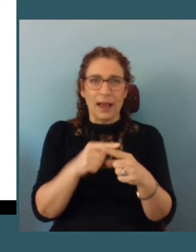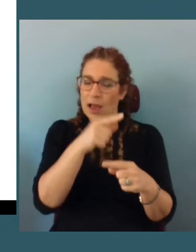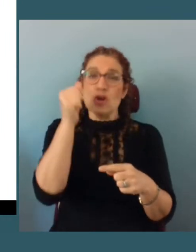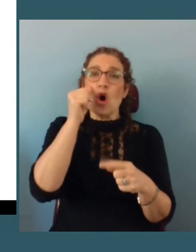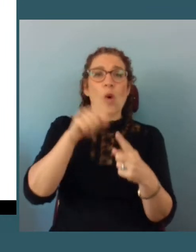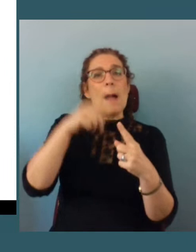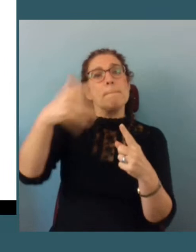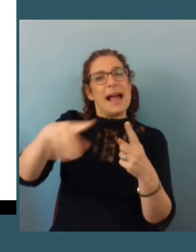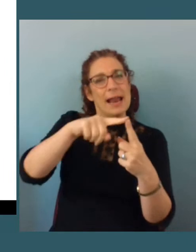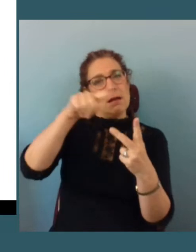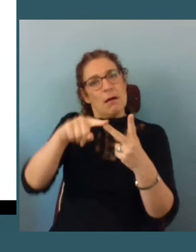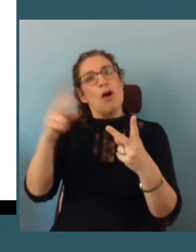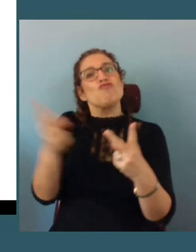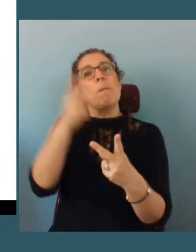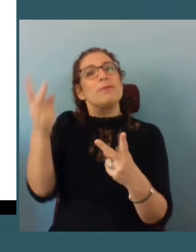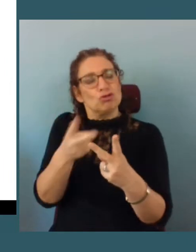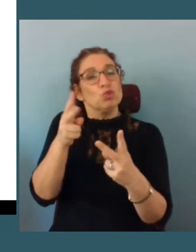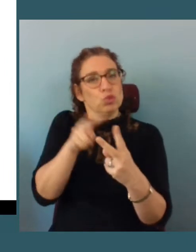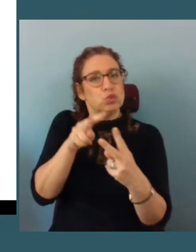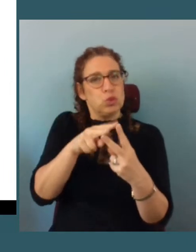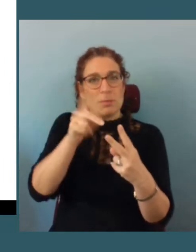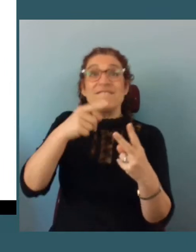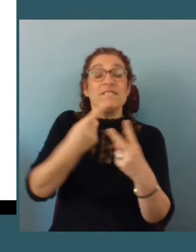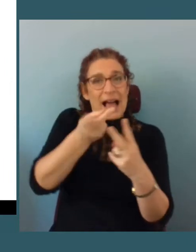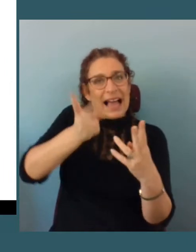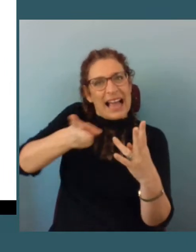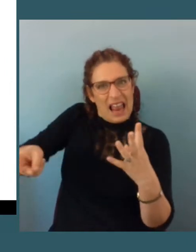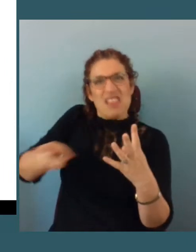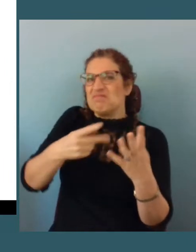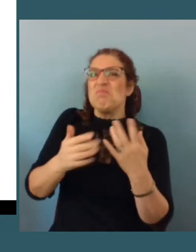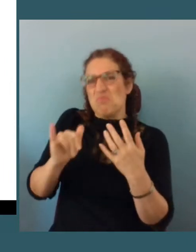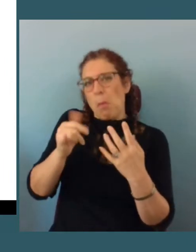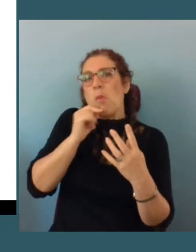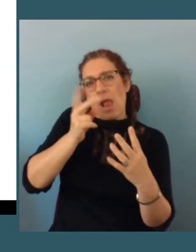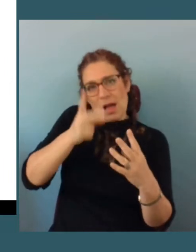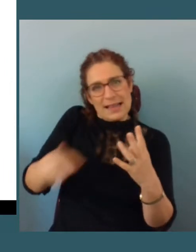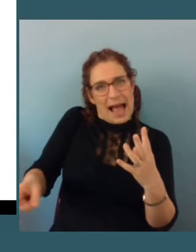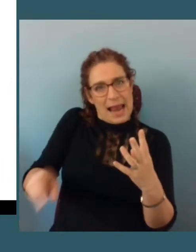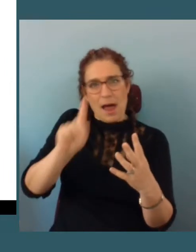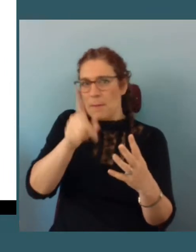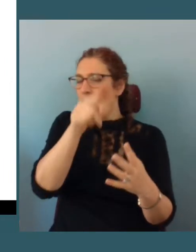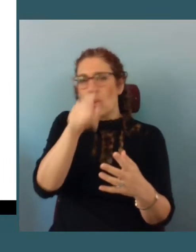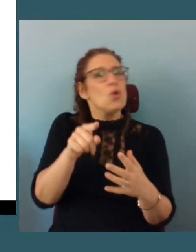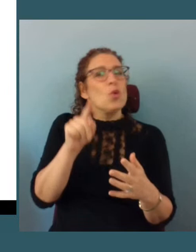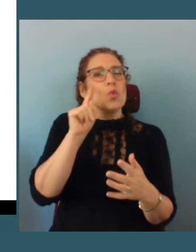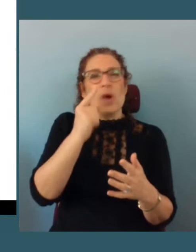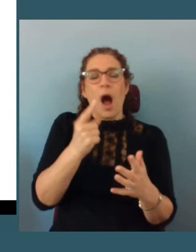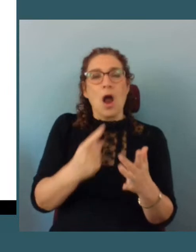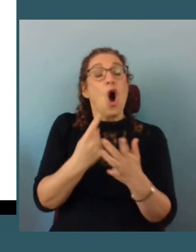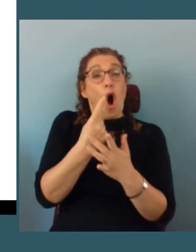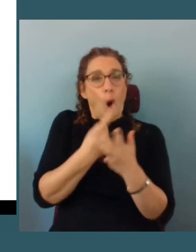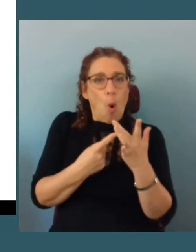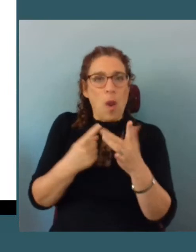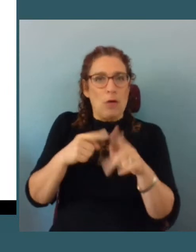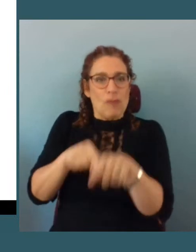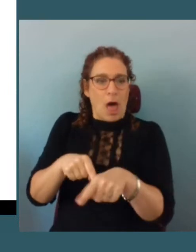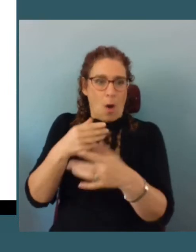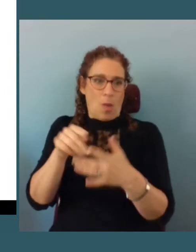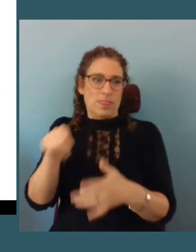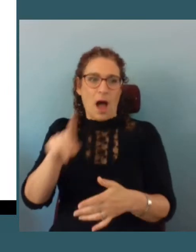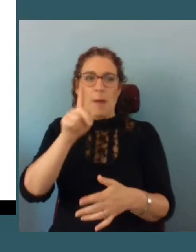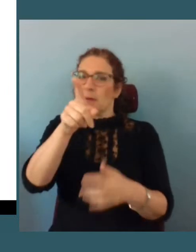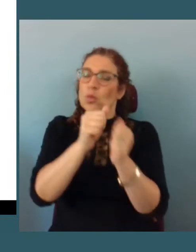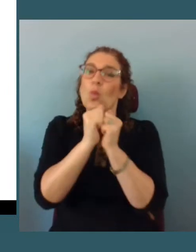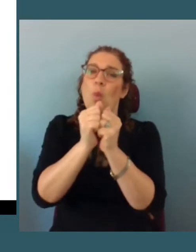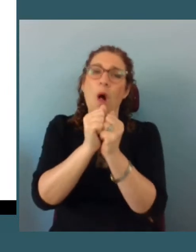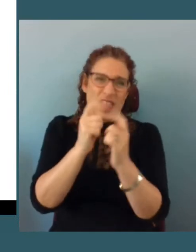there's reproducibility. So having said that, you can't rely on just on your clinical history. So you really should do a test to confirm your diagnosis rather